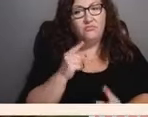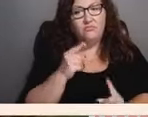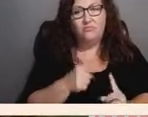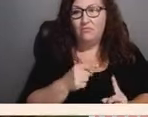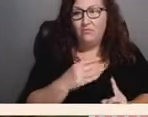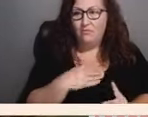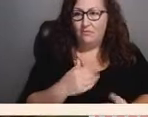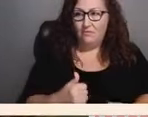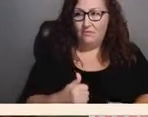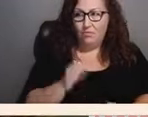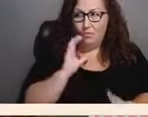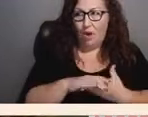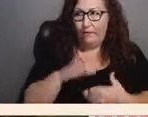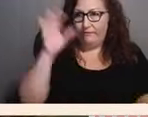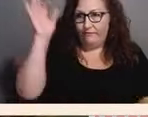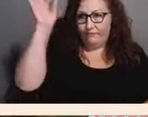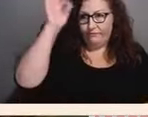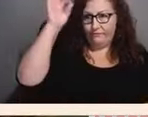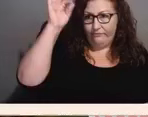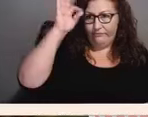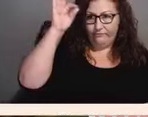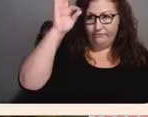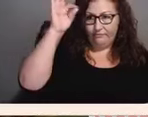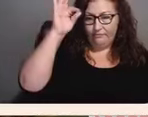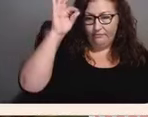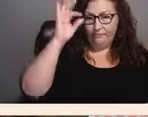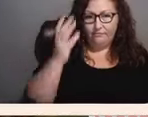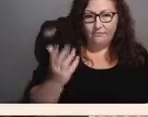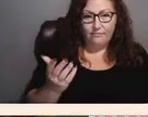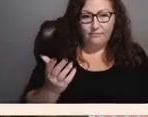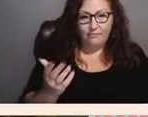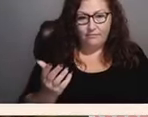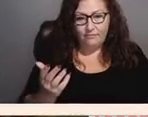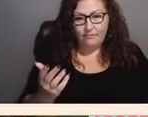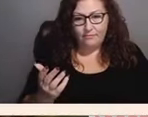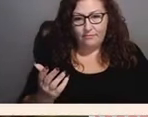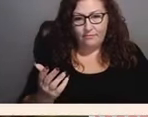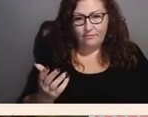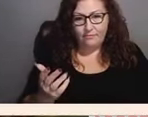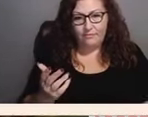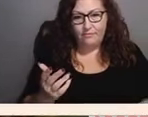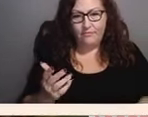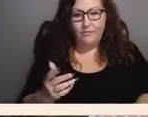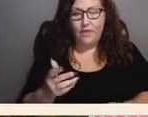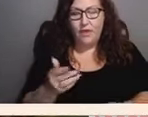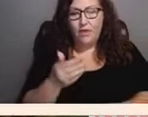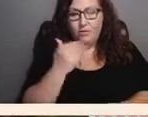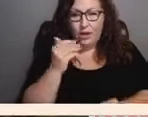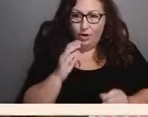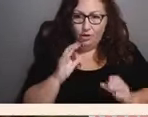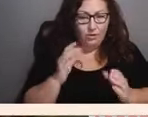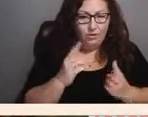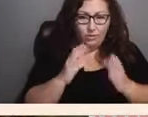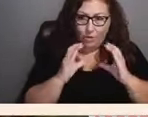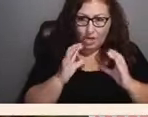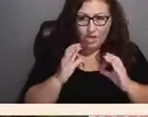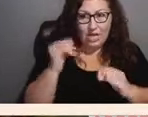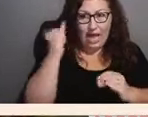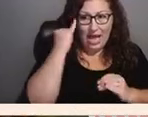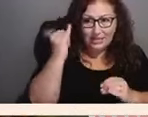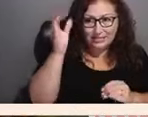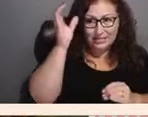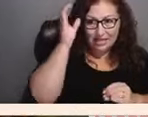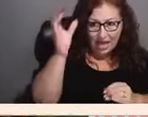clue. You know, what sparks a better communication, new ideas, concept, and a